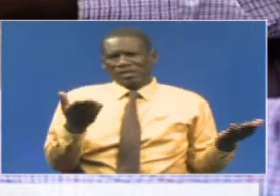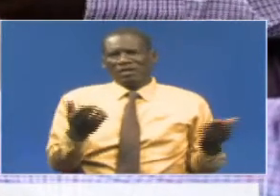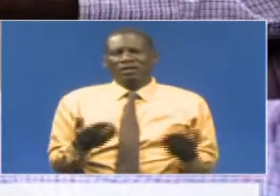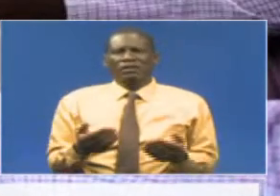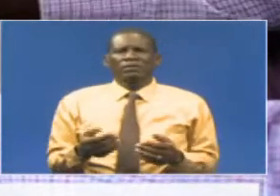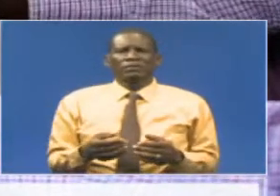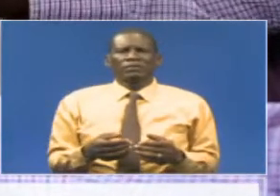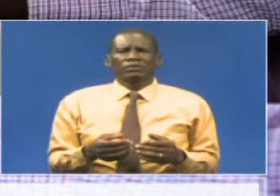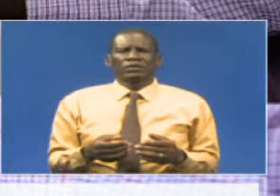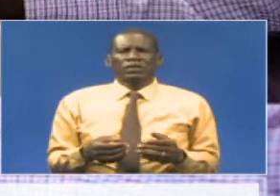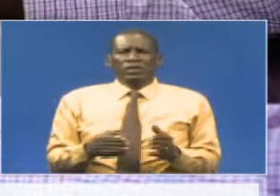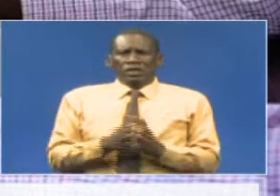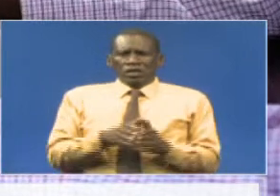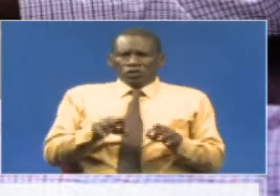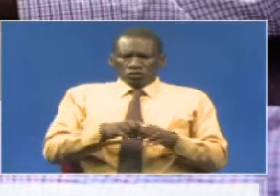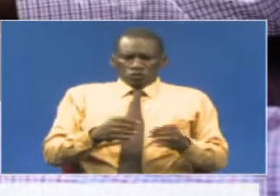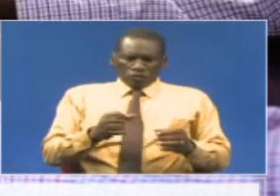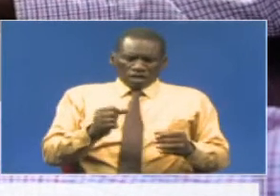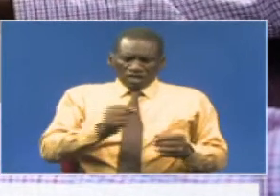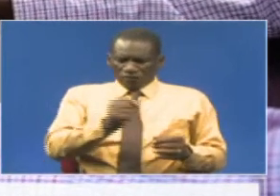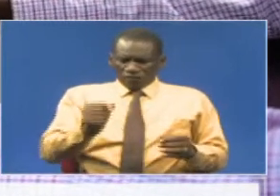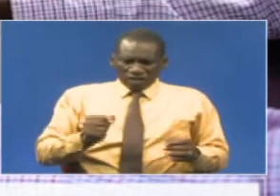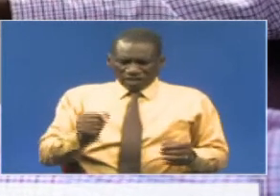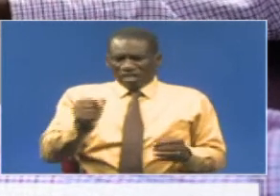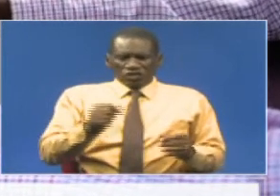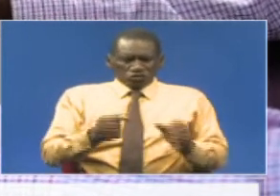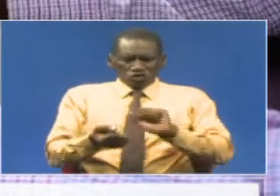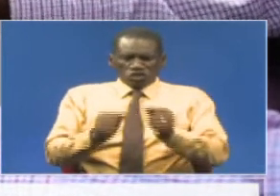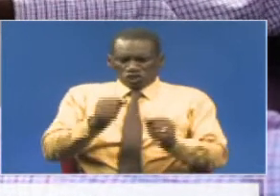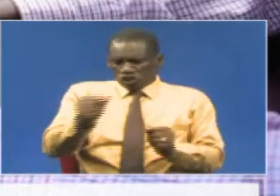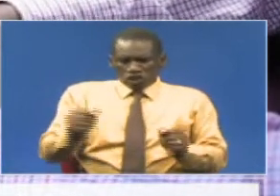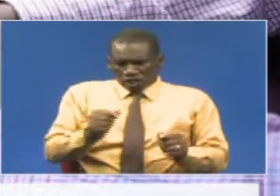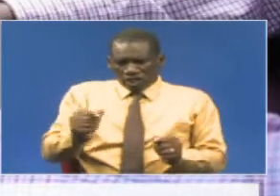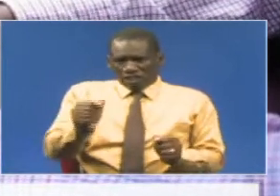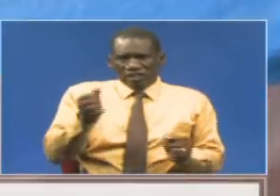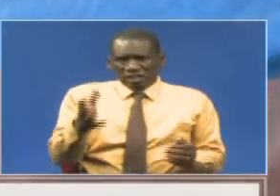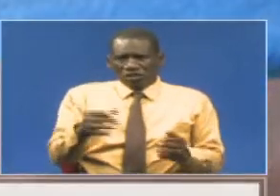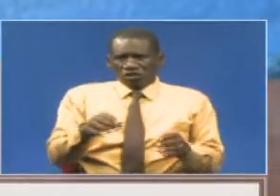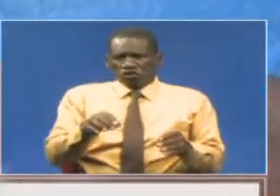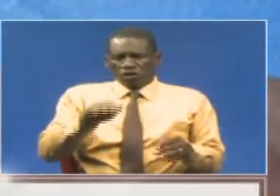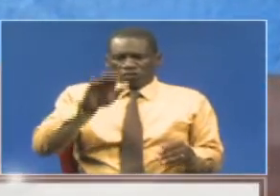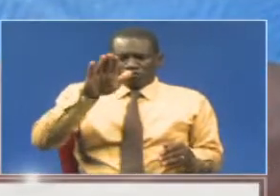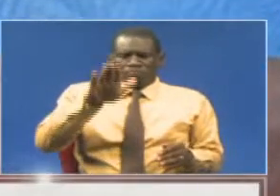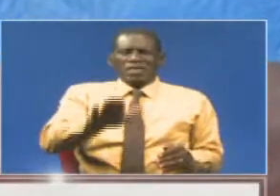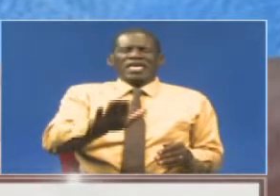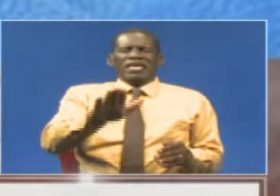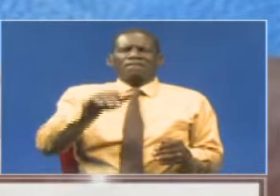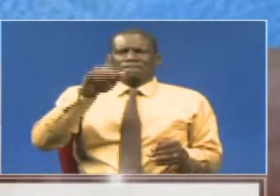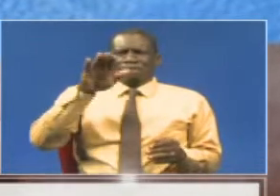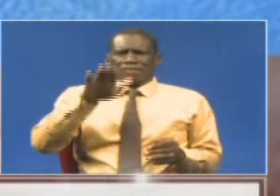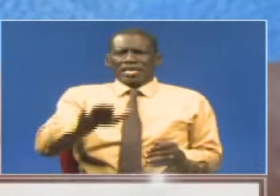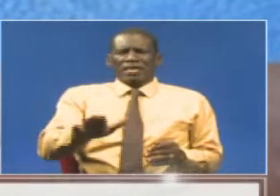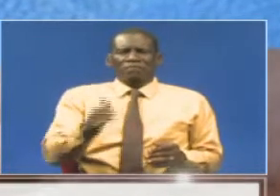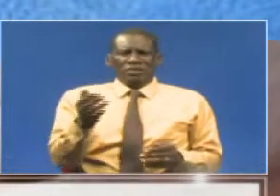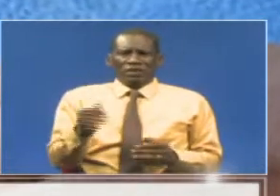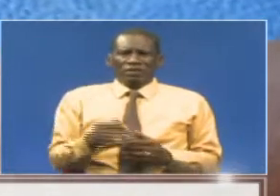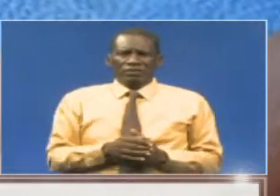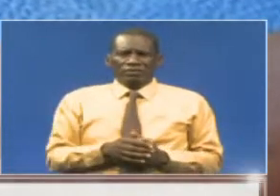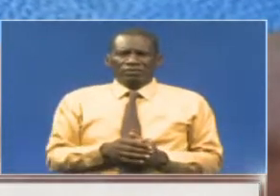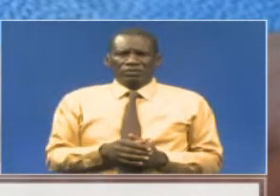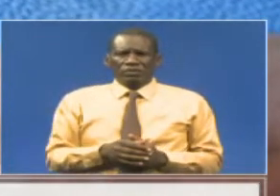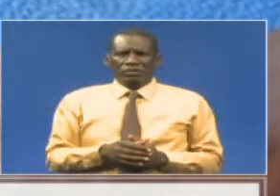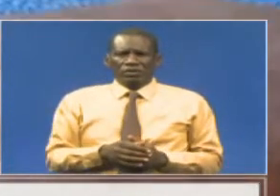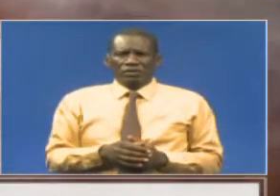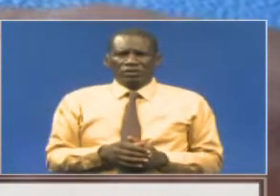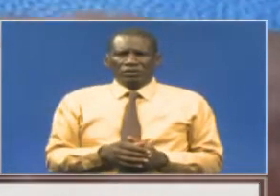right, iko gears, na badilisia gear hapa, iko horn, naweza weka four-wheel, ikuwe